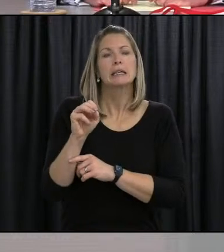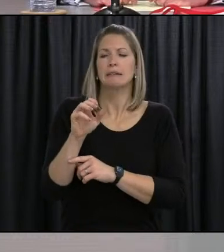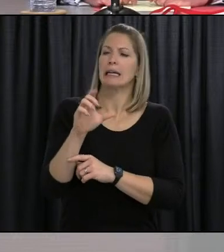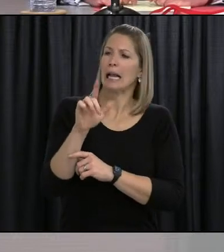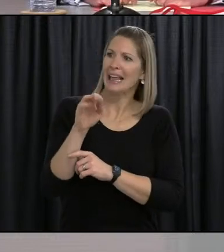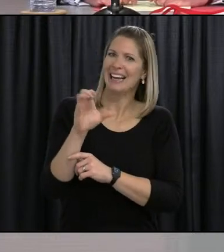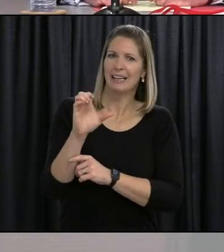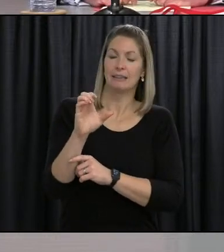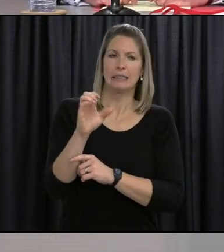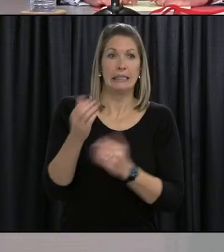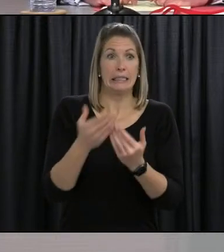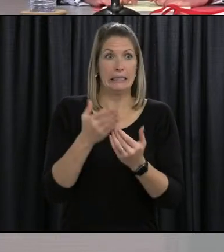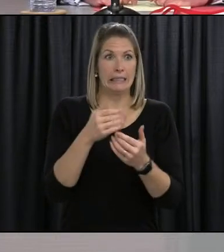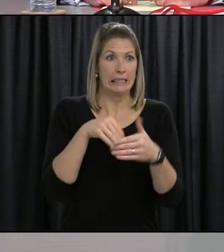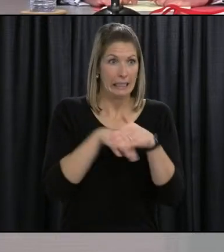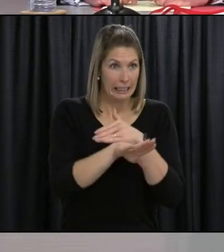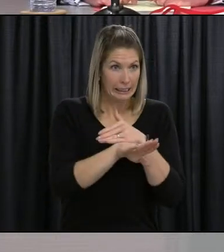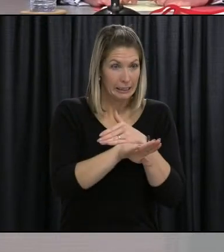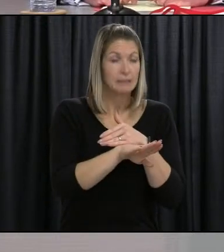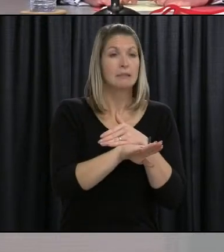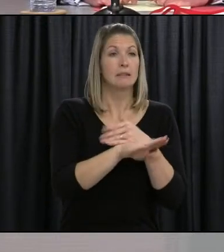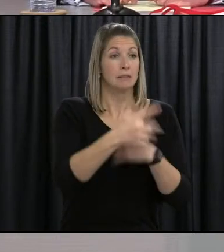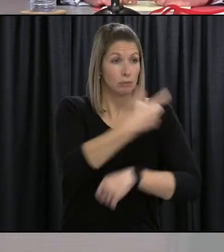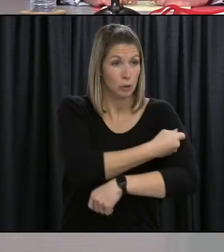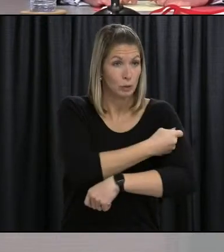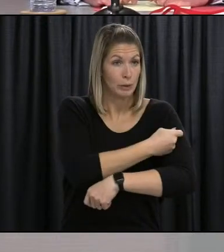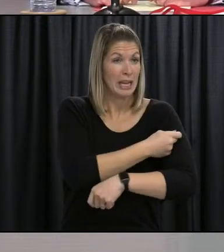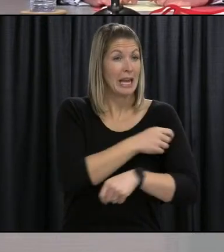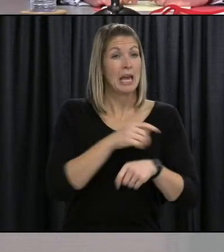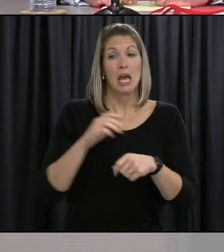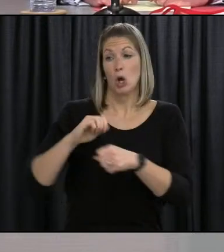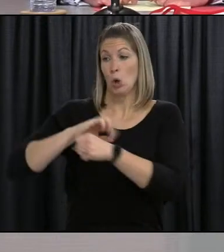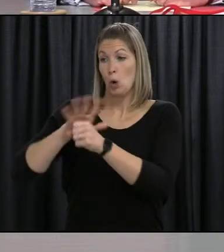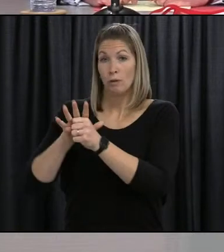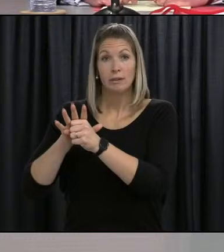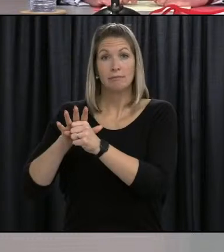same accessibility for the COVID vaccine. Are there any other